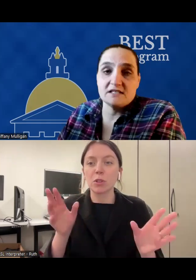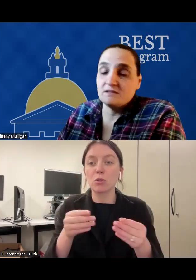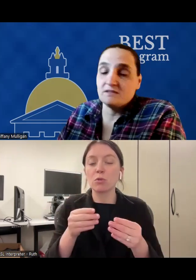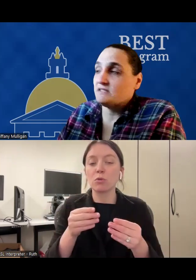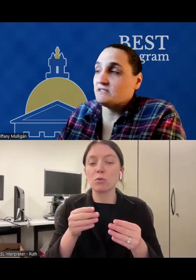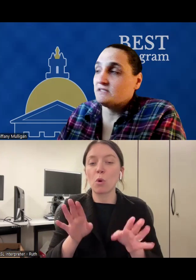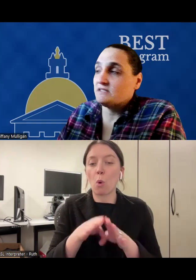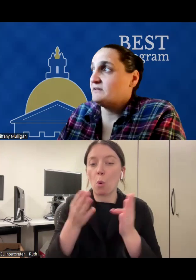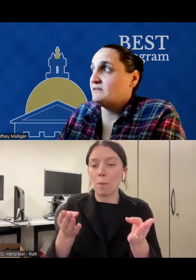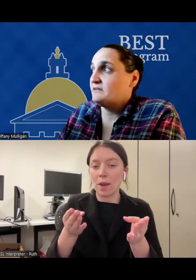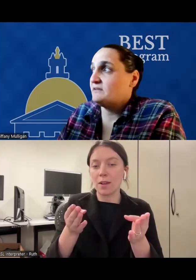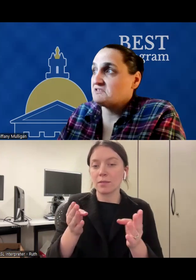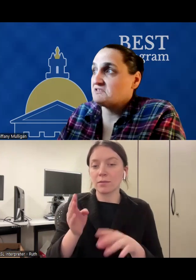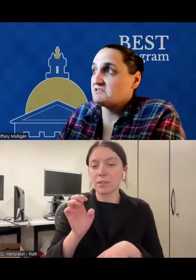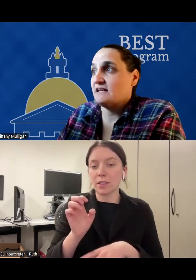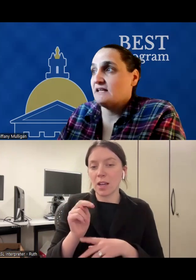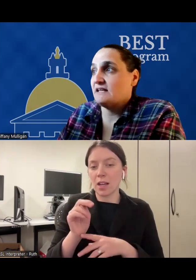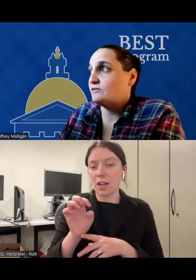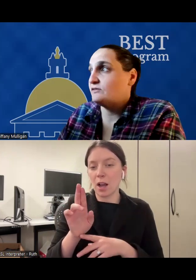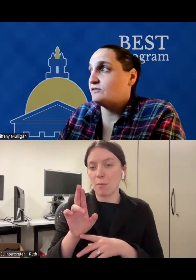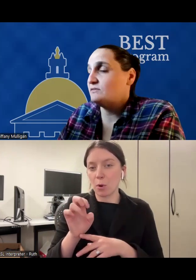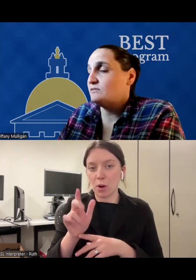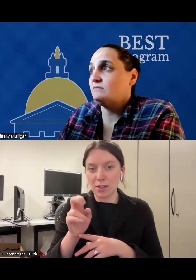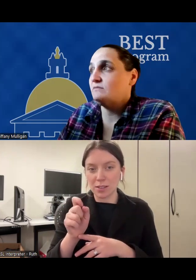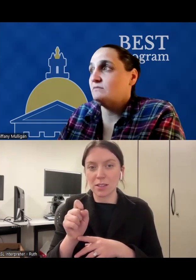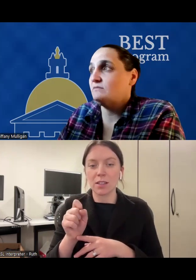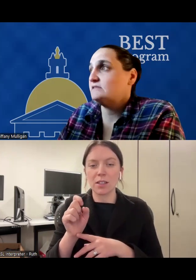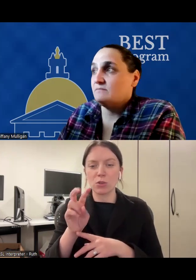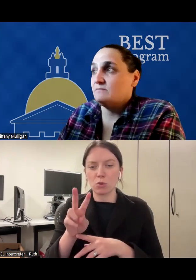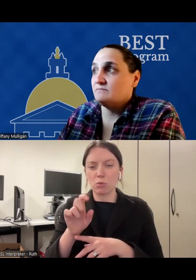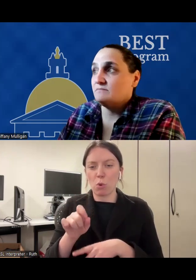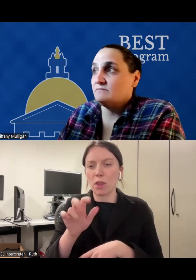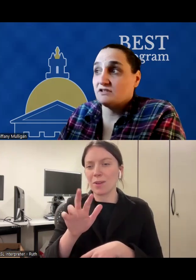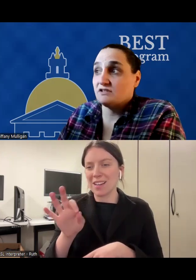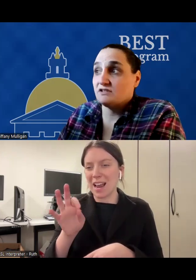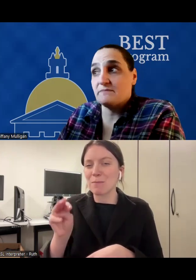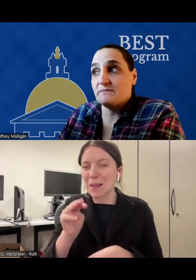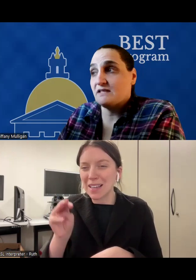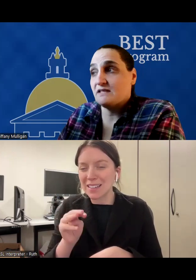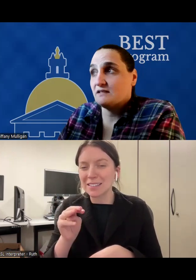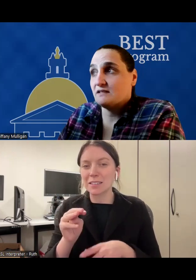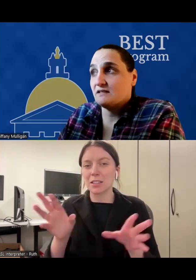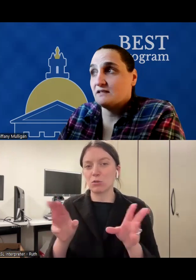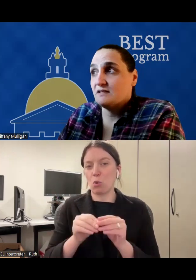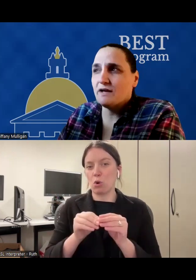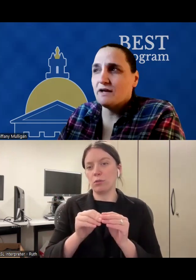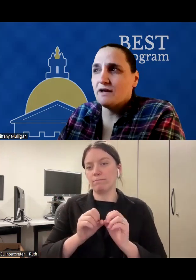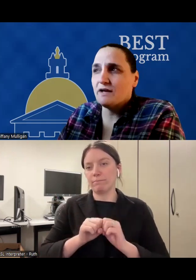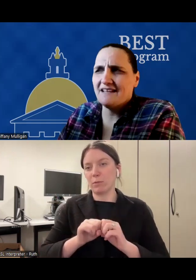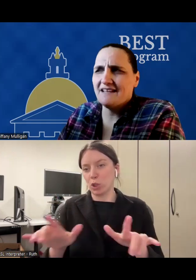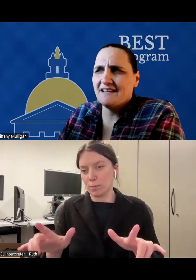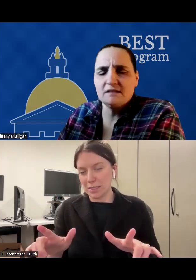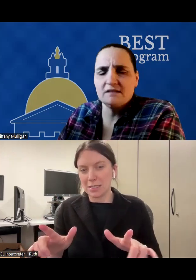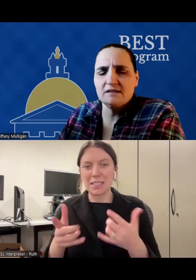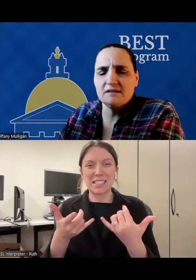is 2.39 million. So that's helpful to know too. Total disbursements, still working on this